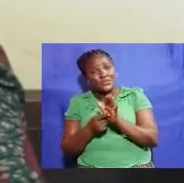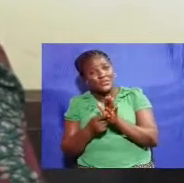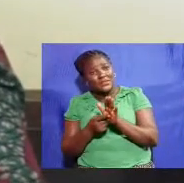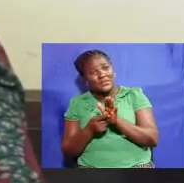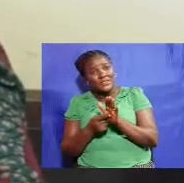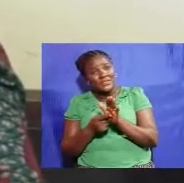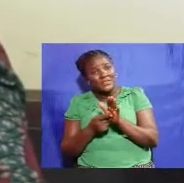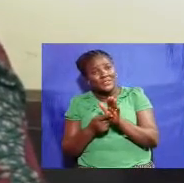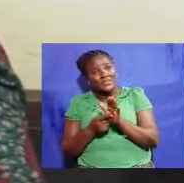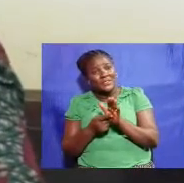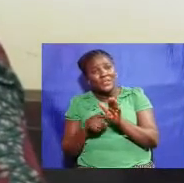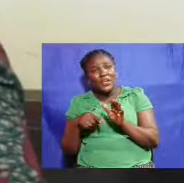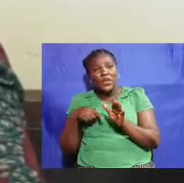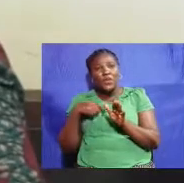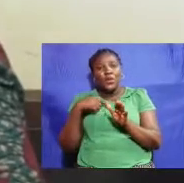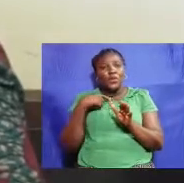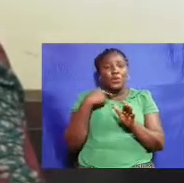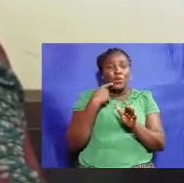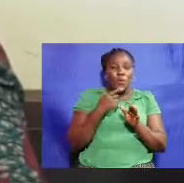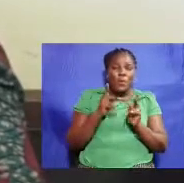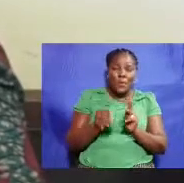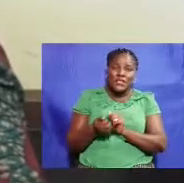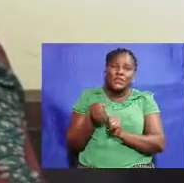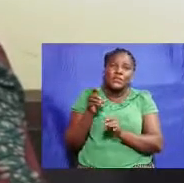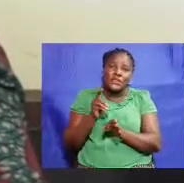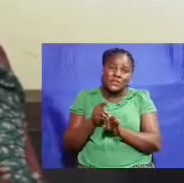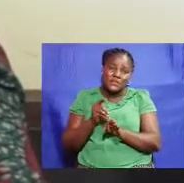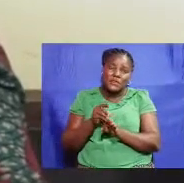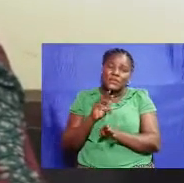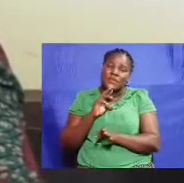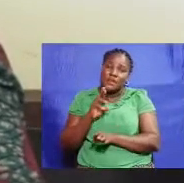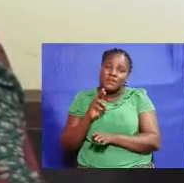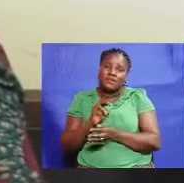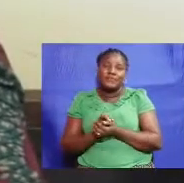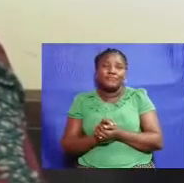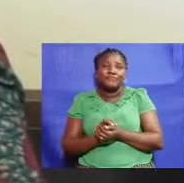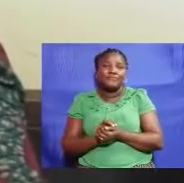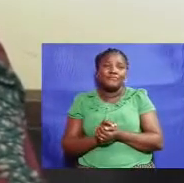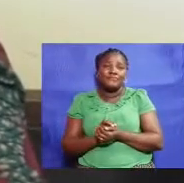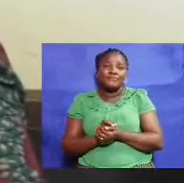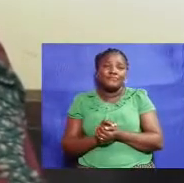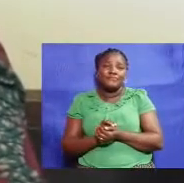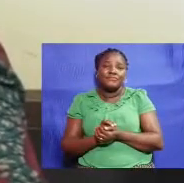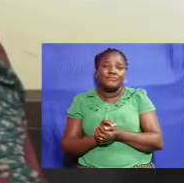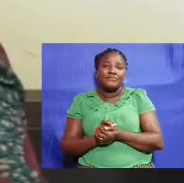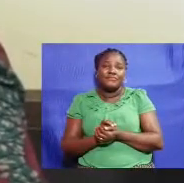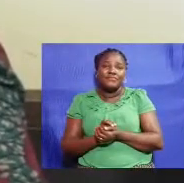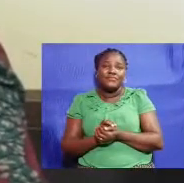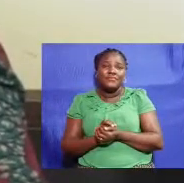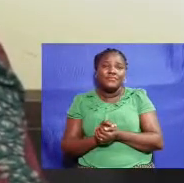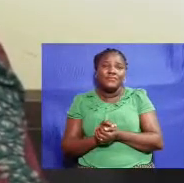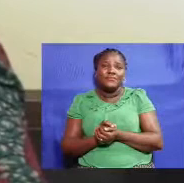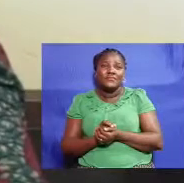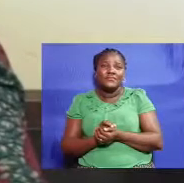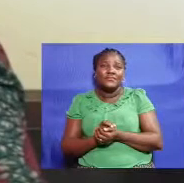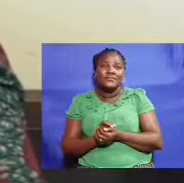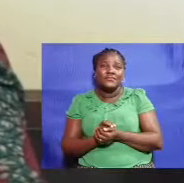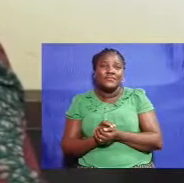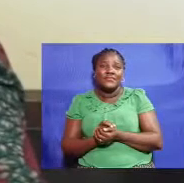showcase who persons with disabilities are. It seeks